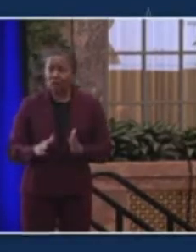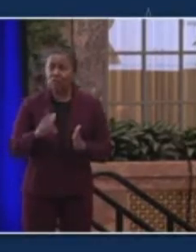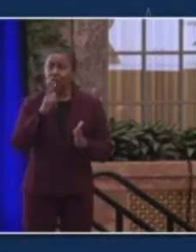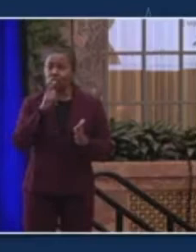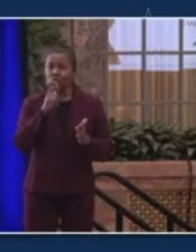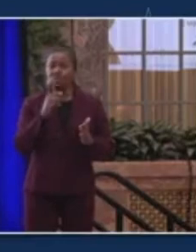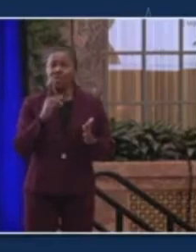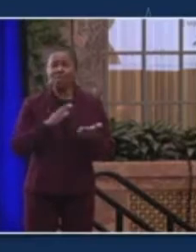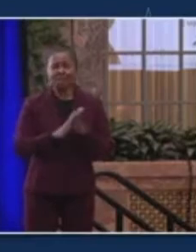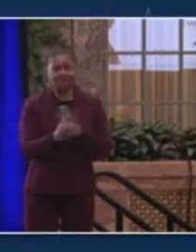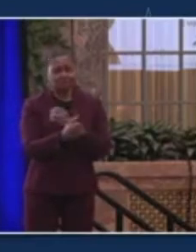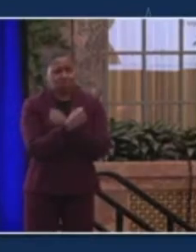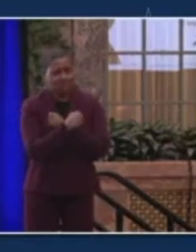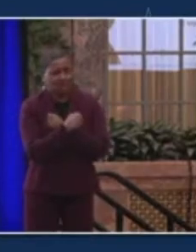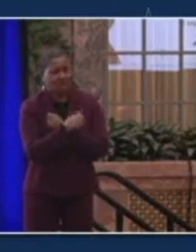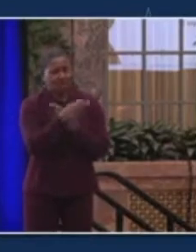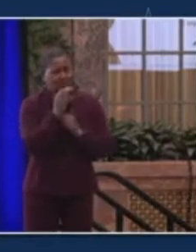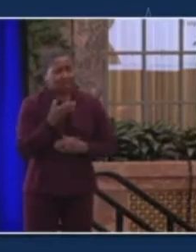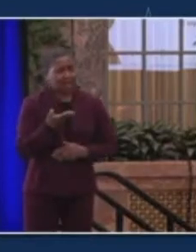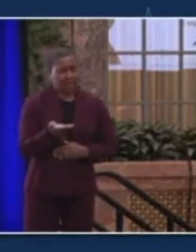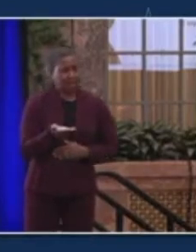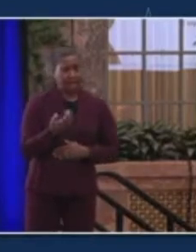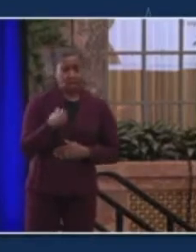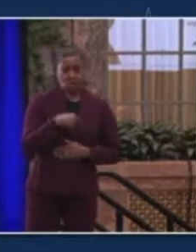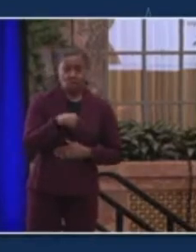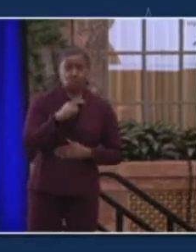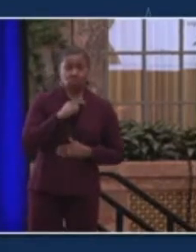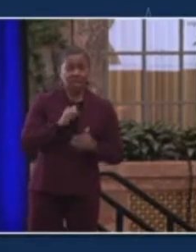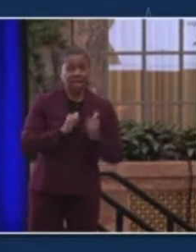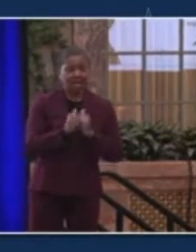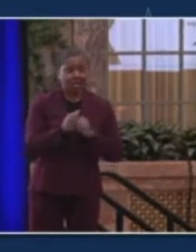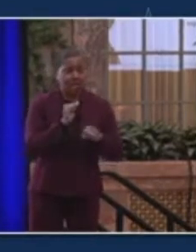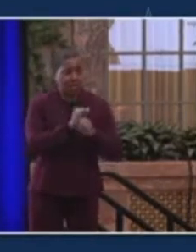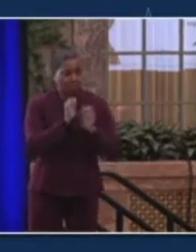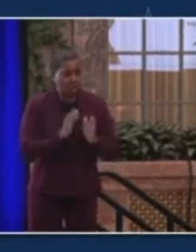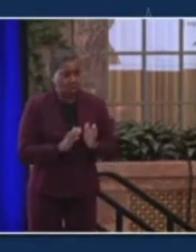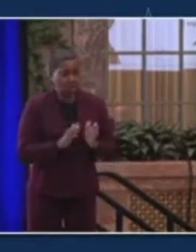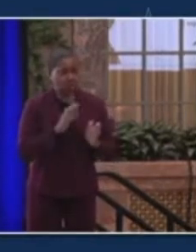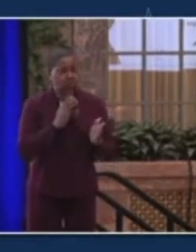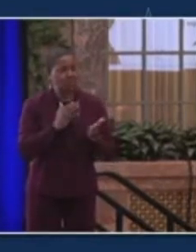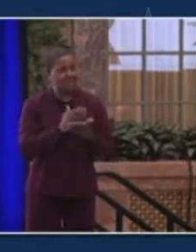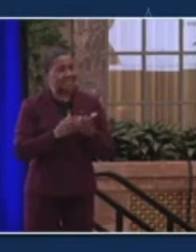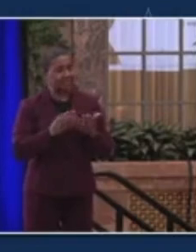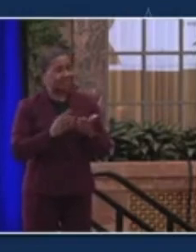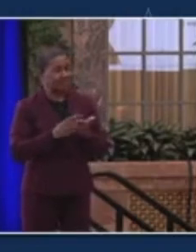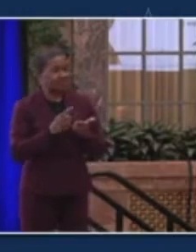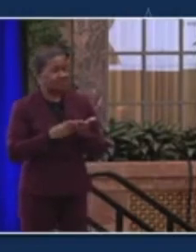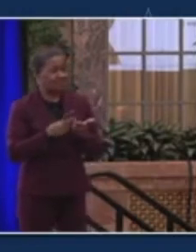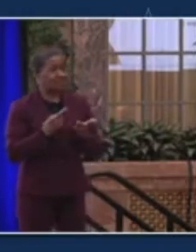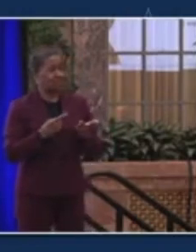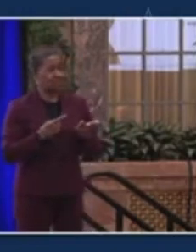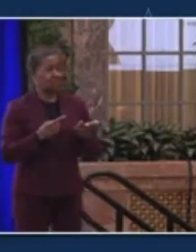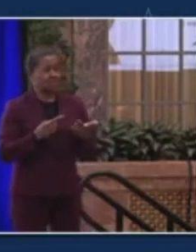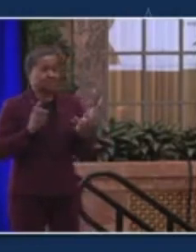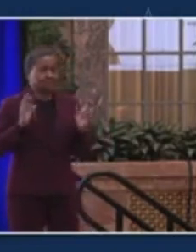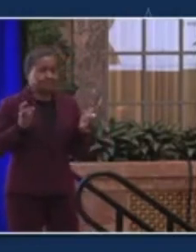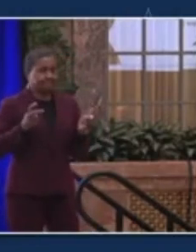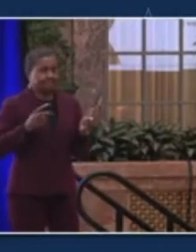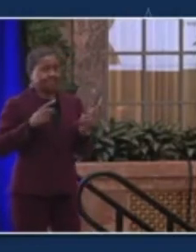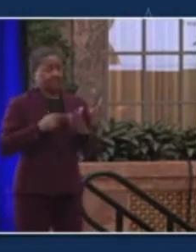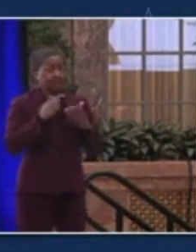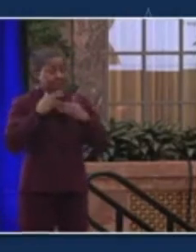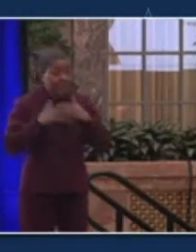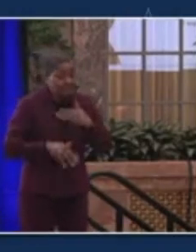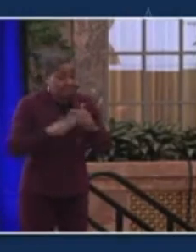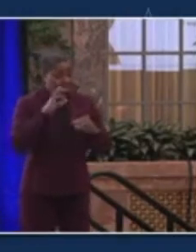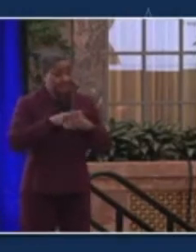grew to love and respect him, and to us, his campaign workers, who in some cases literally spilled blood to elect